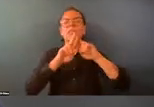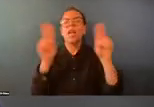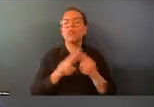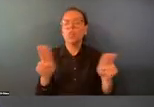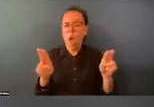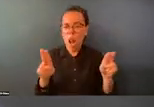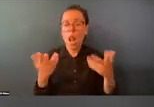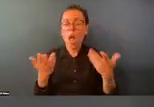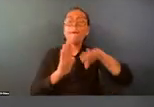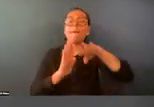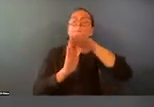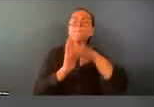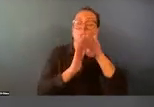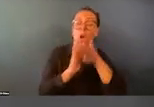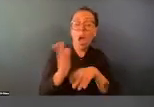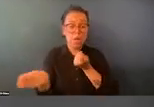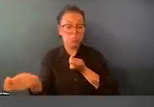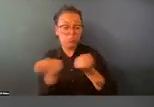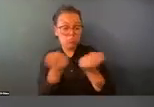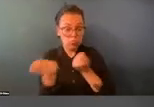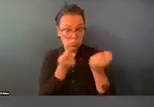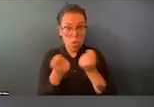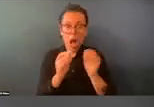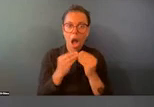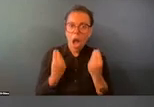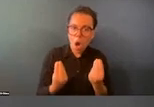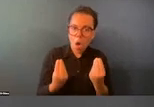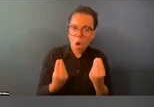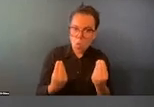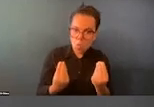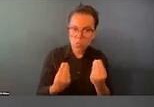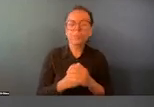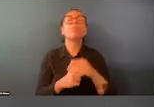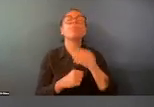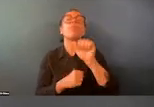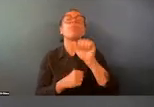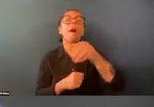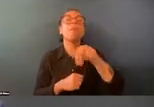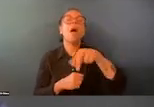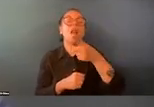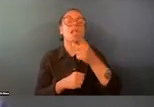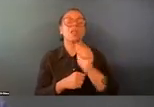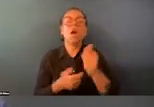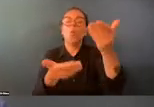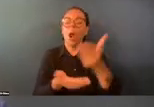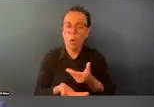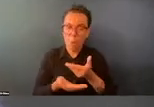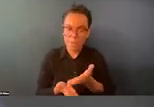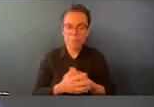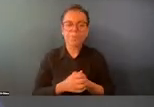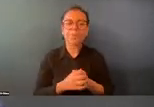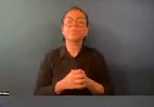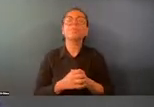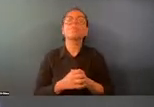and development, program management, and implementation. Amanda, welcome.